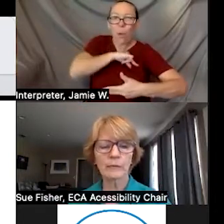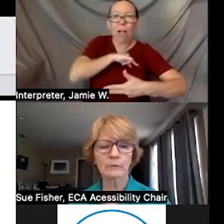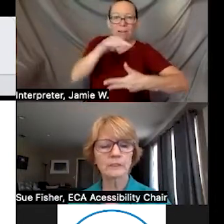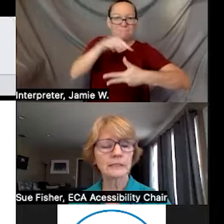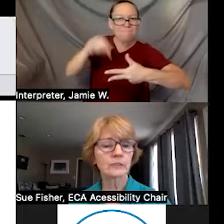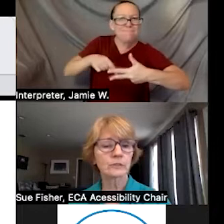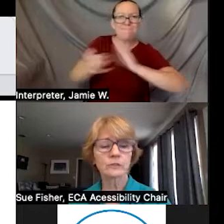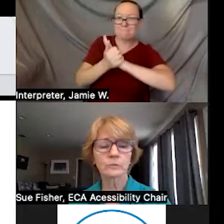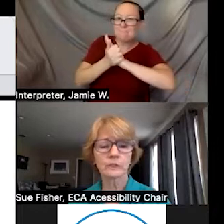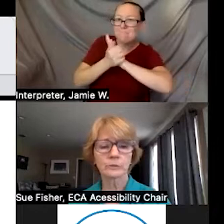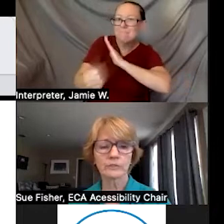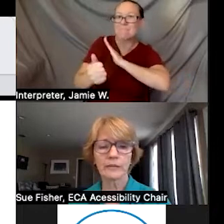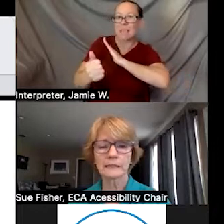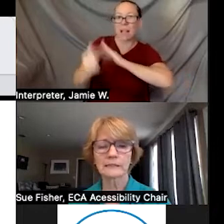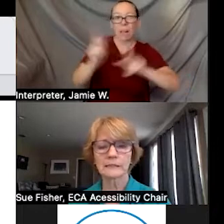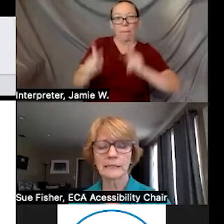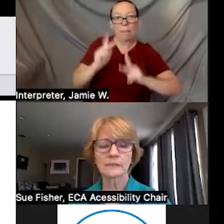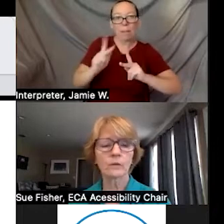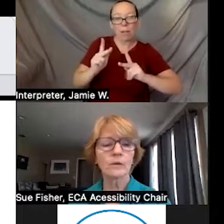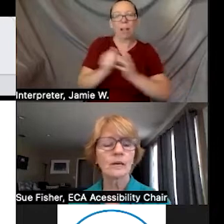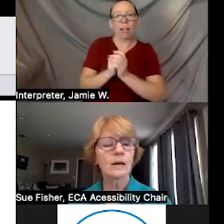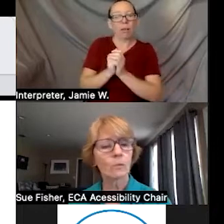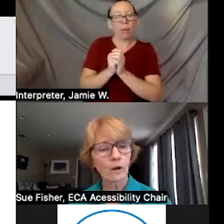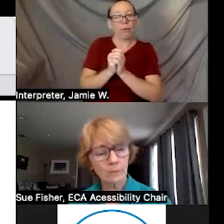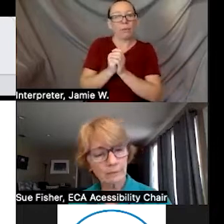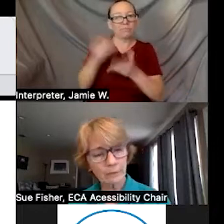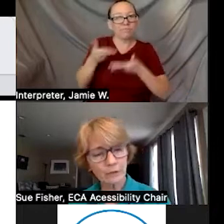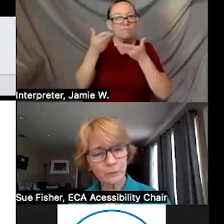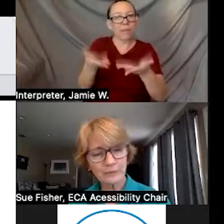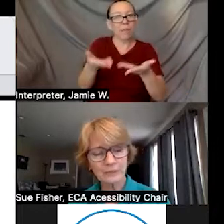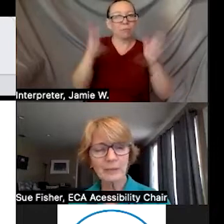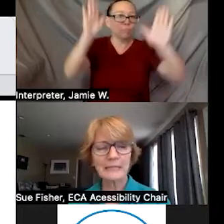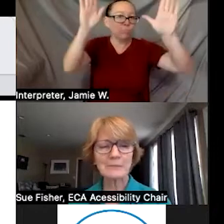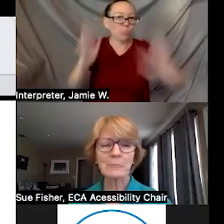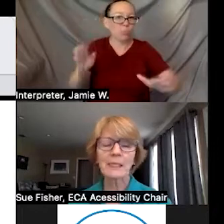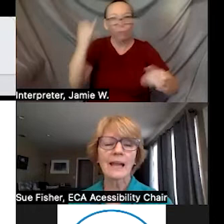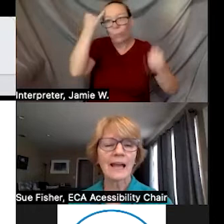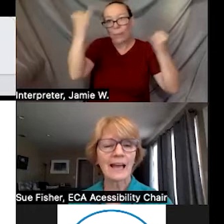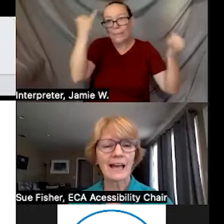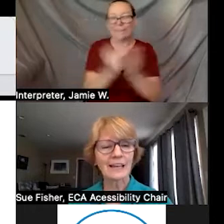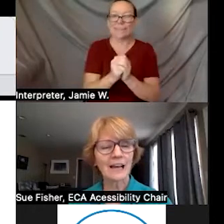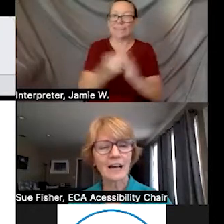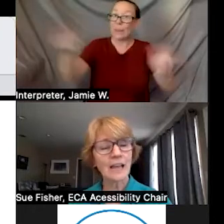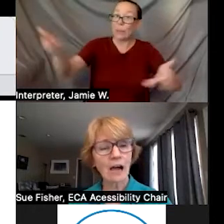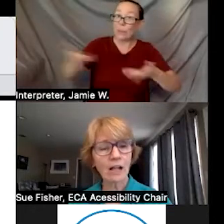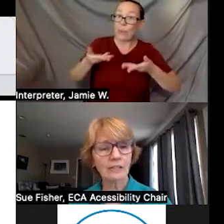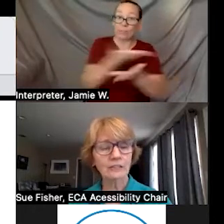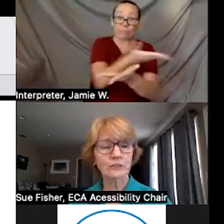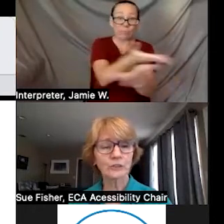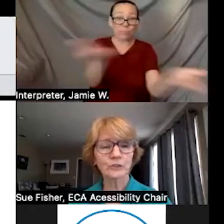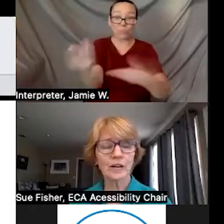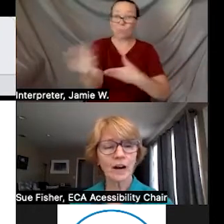and will be able to lead us through some really terrific ideas today. So welcome everyone who's participating. And now